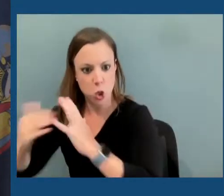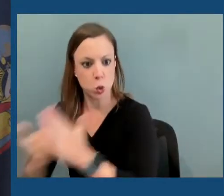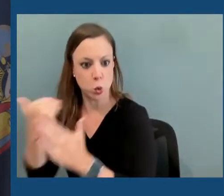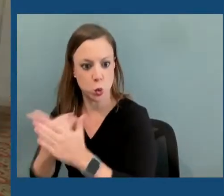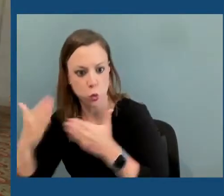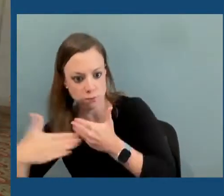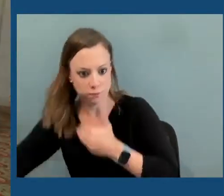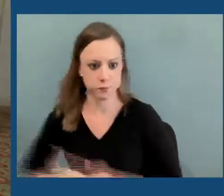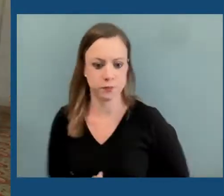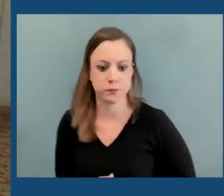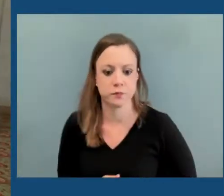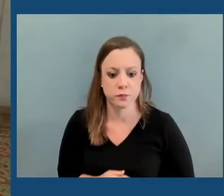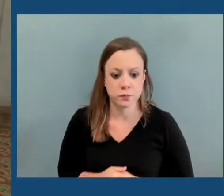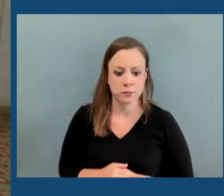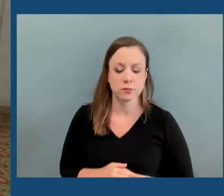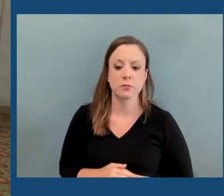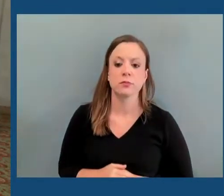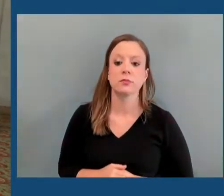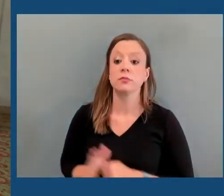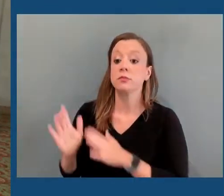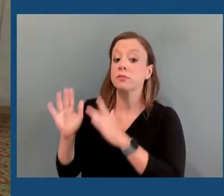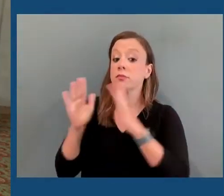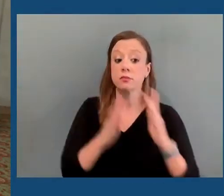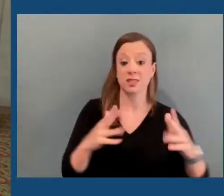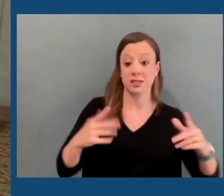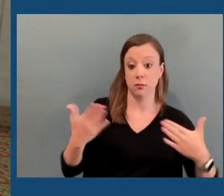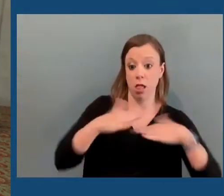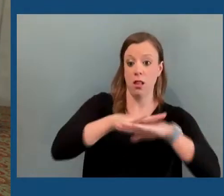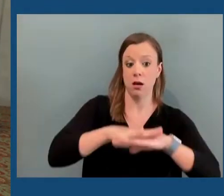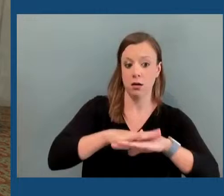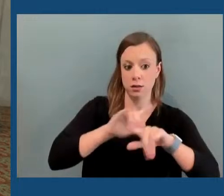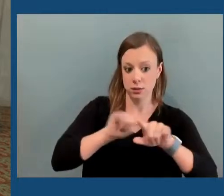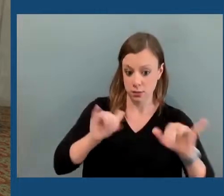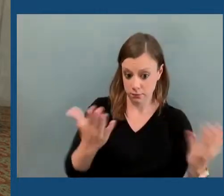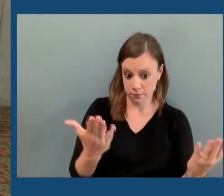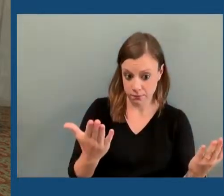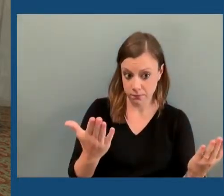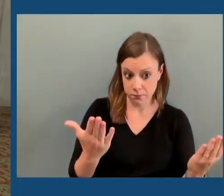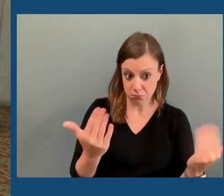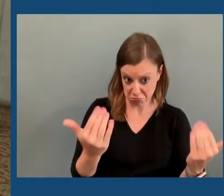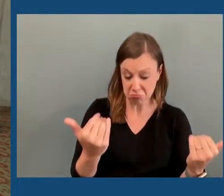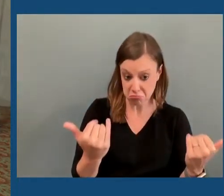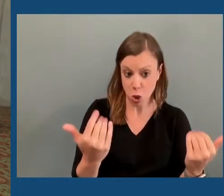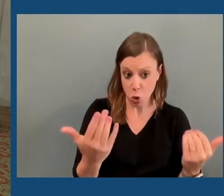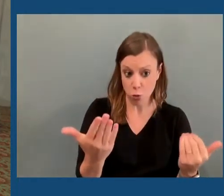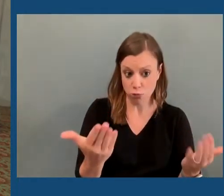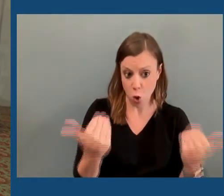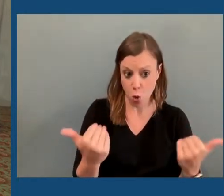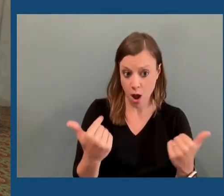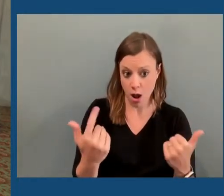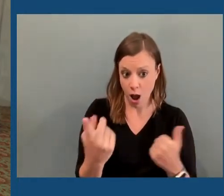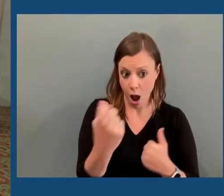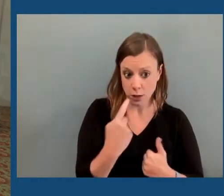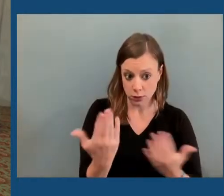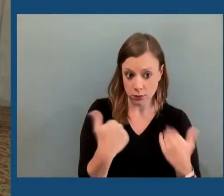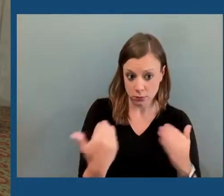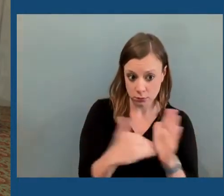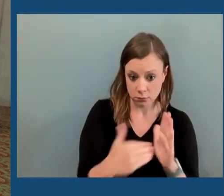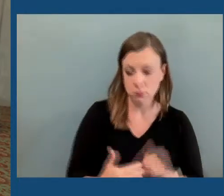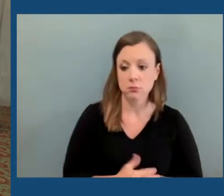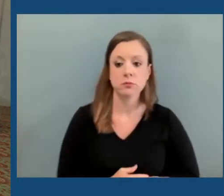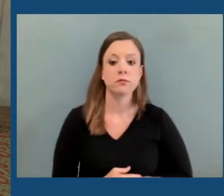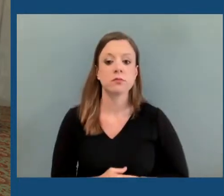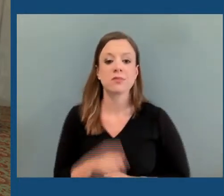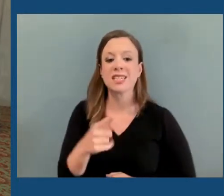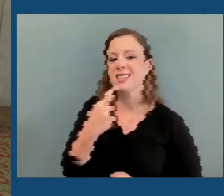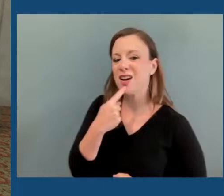that subject, in terms Sorry, we're of... moving on to Kate now. No, I just want to answer his question. He can do a follow-up. Go ahead. I'll just take the follow-up. Thank you. On the subject of